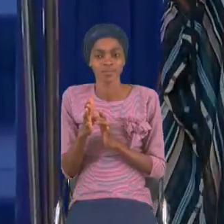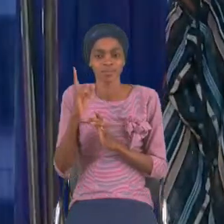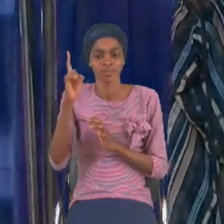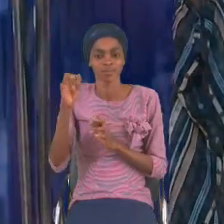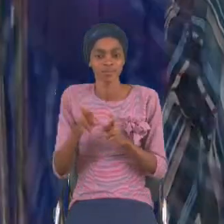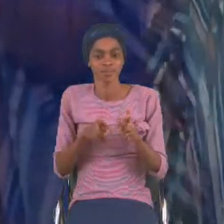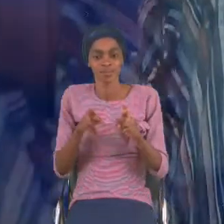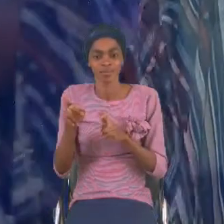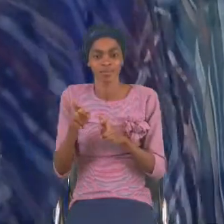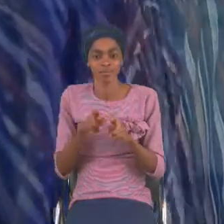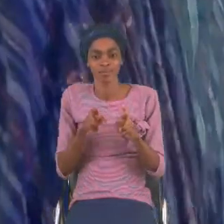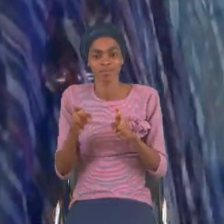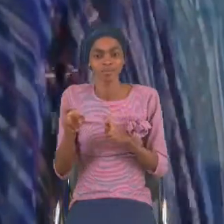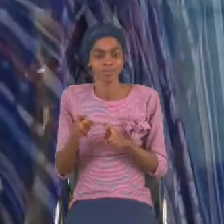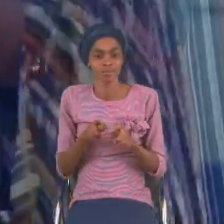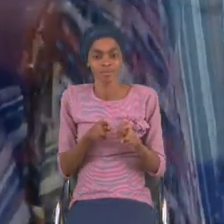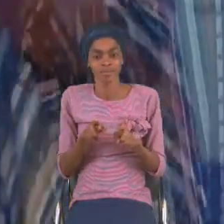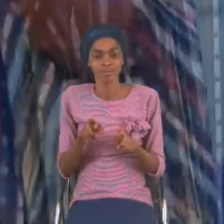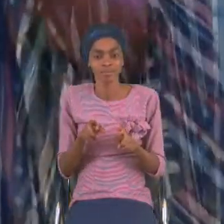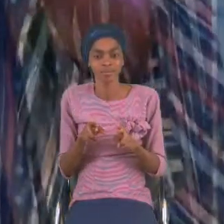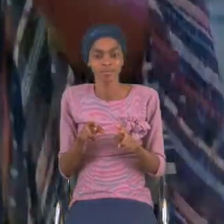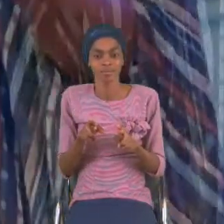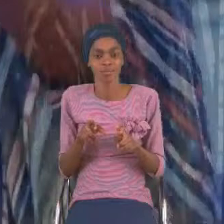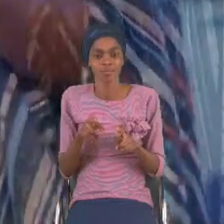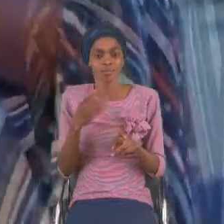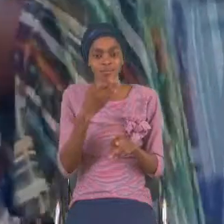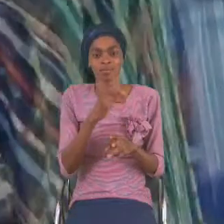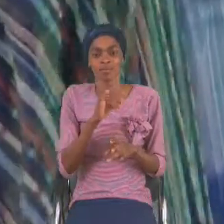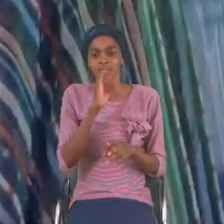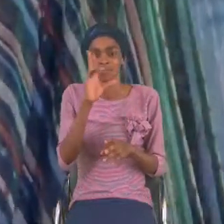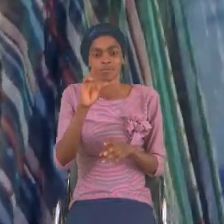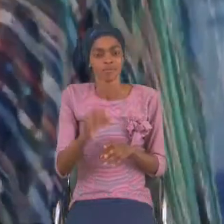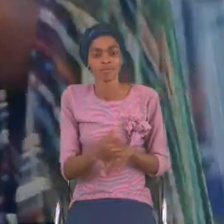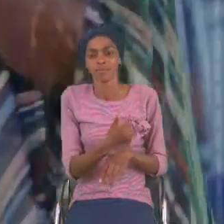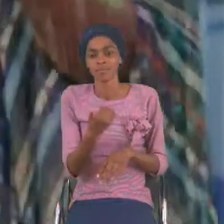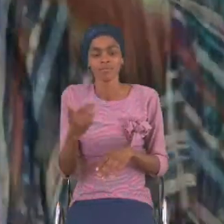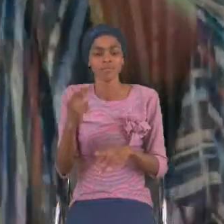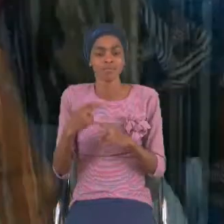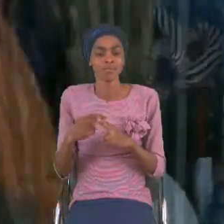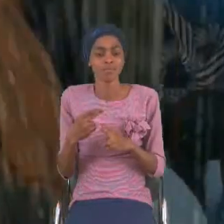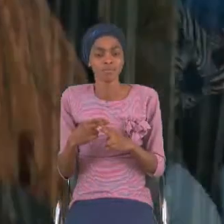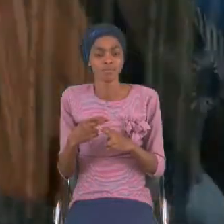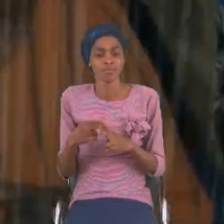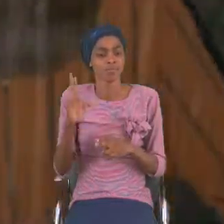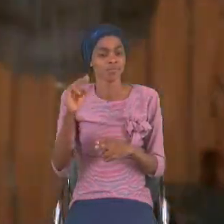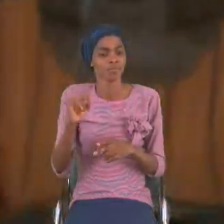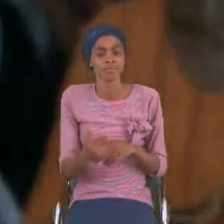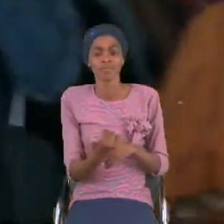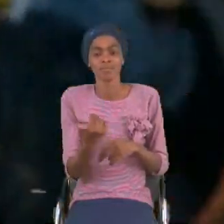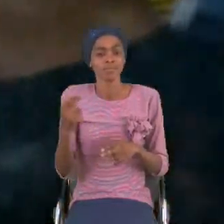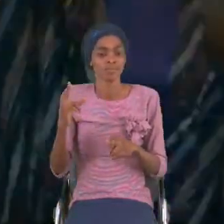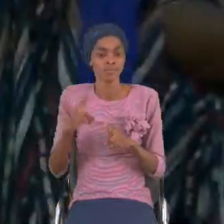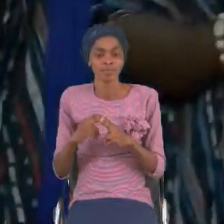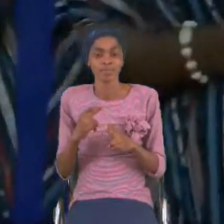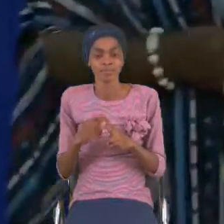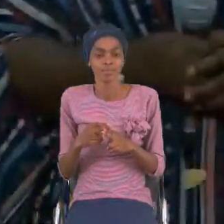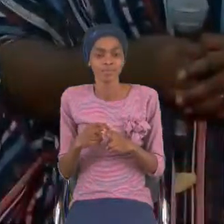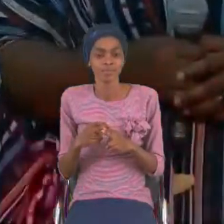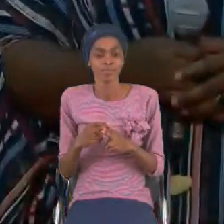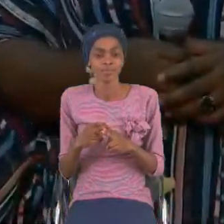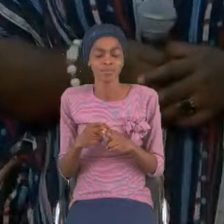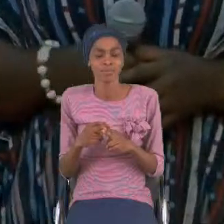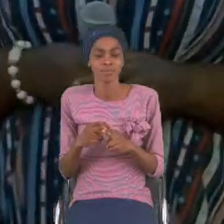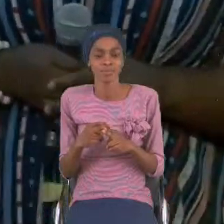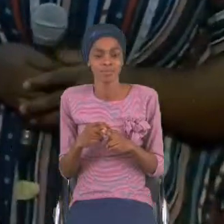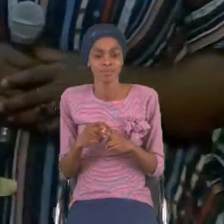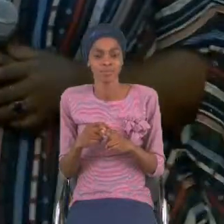you reign. There is no other name, no other name,